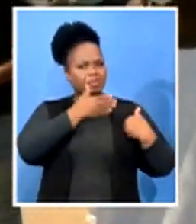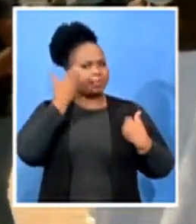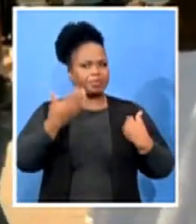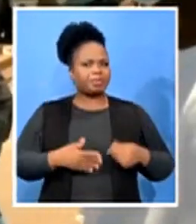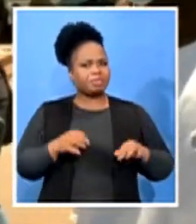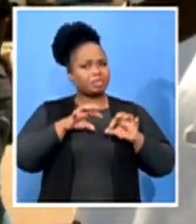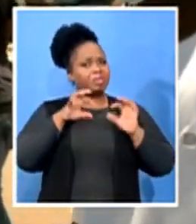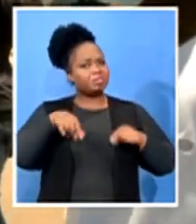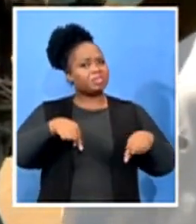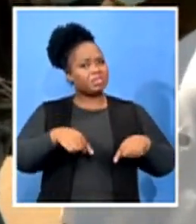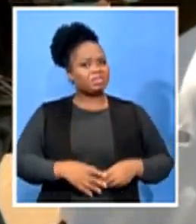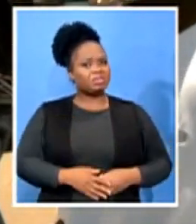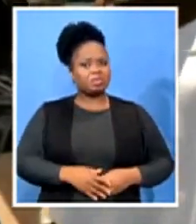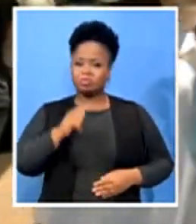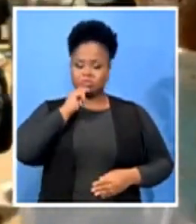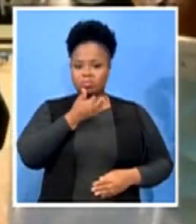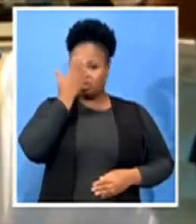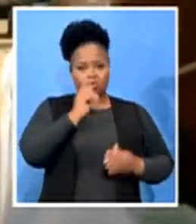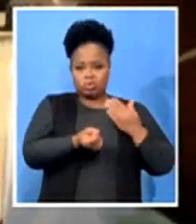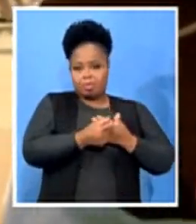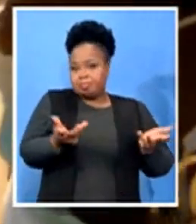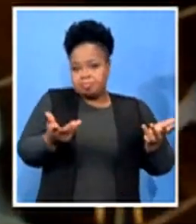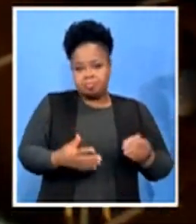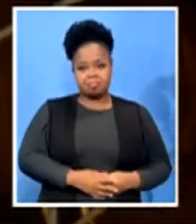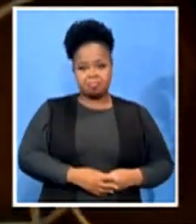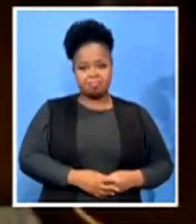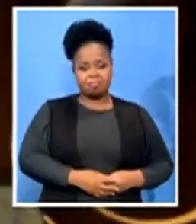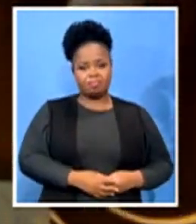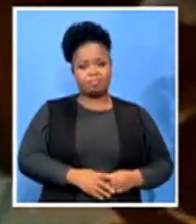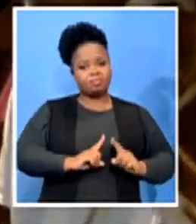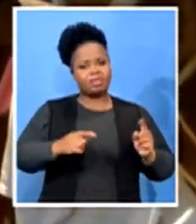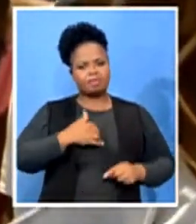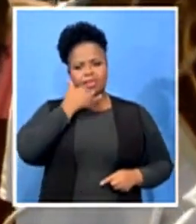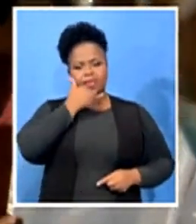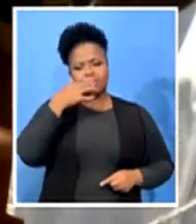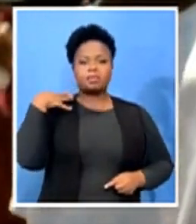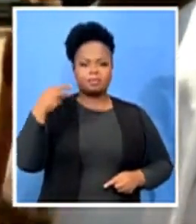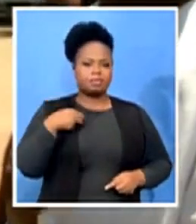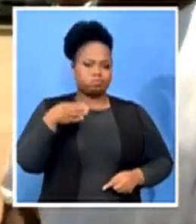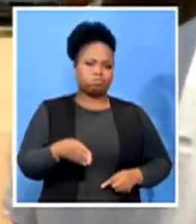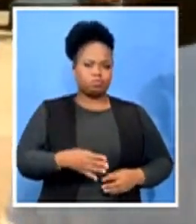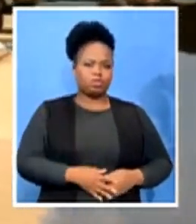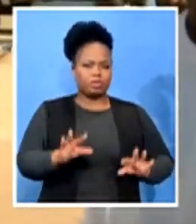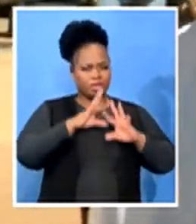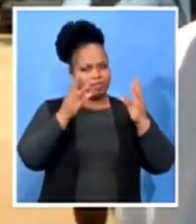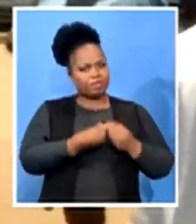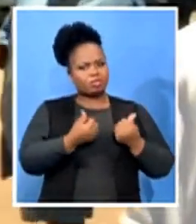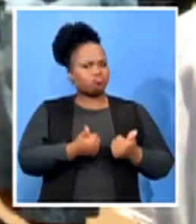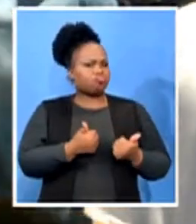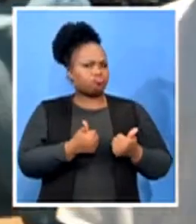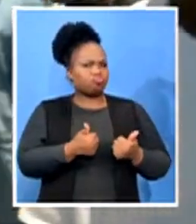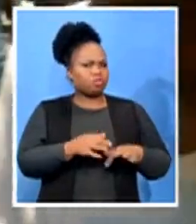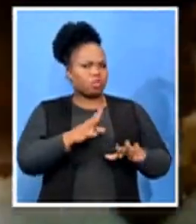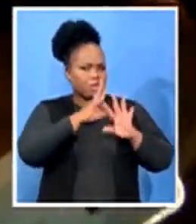going to happen. But I'm glad the minister's here, so things are going accordingly. So,